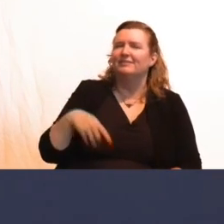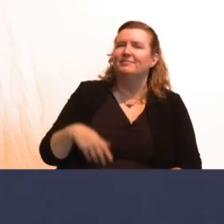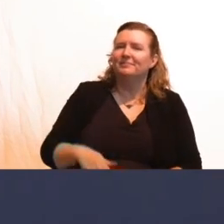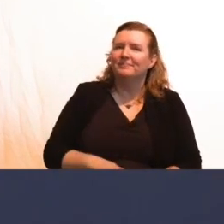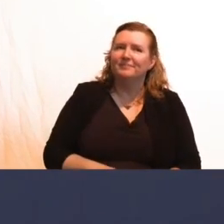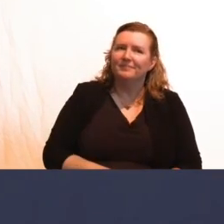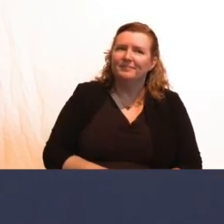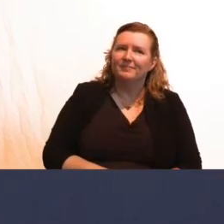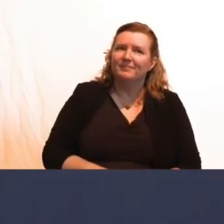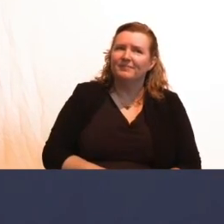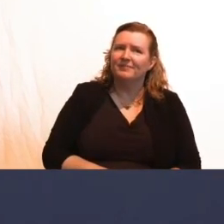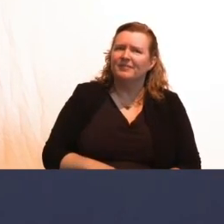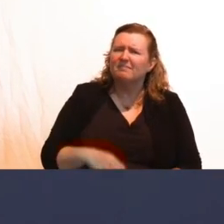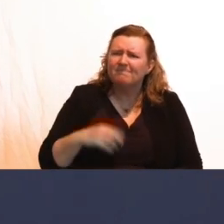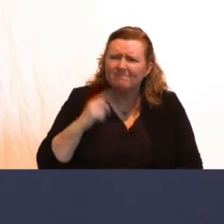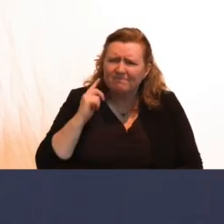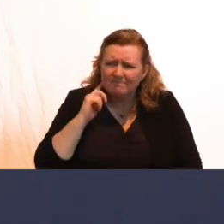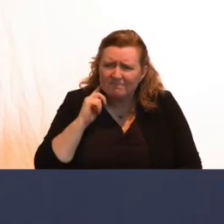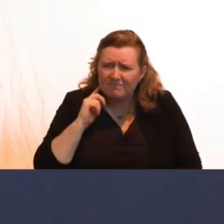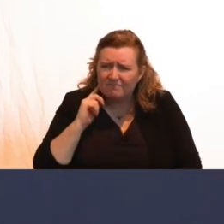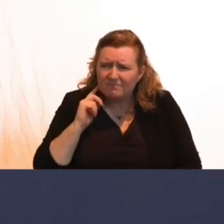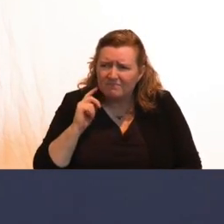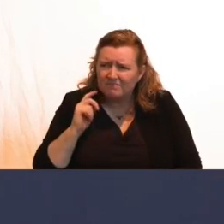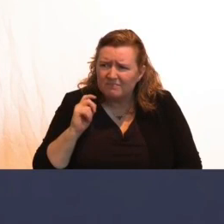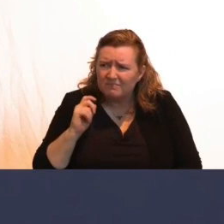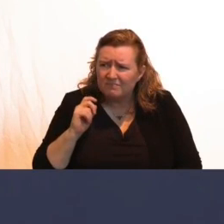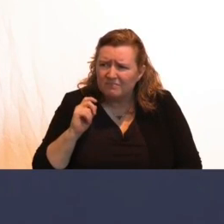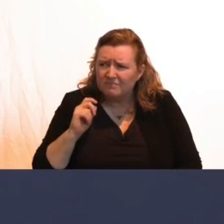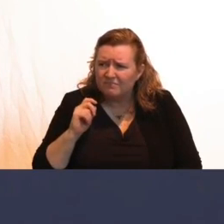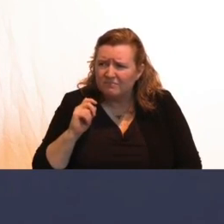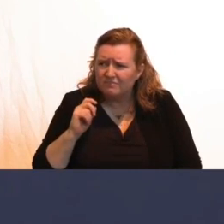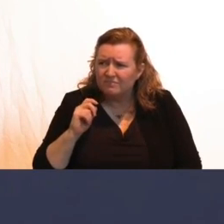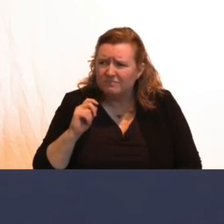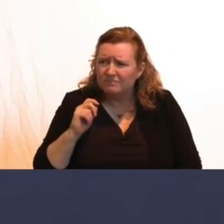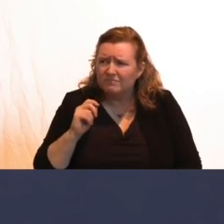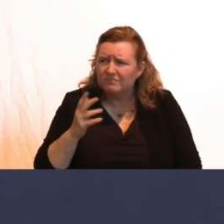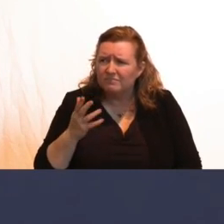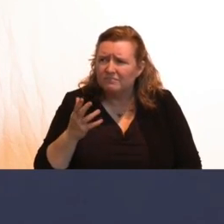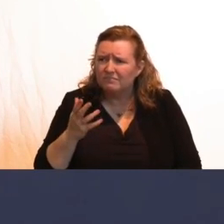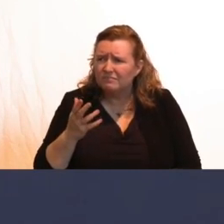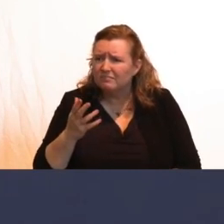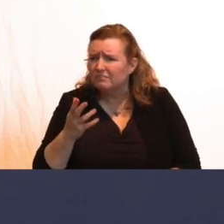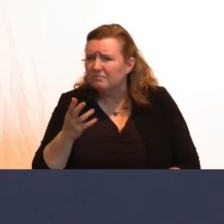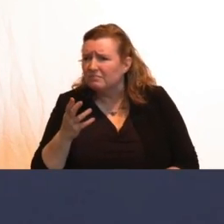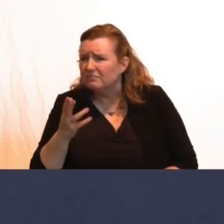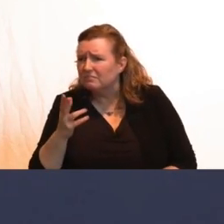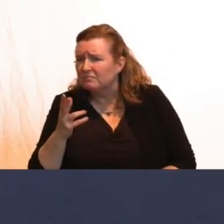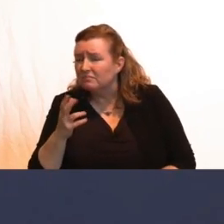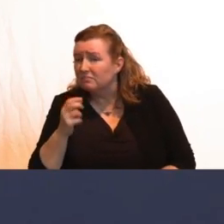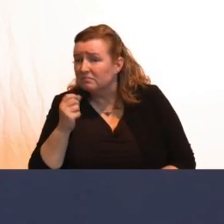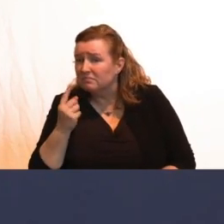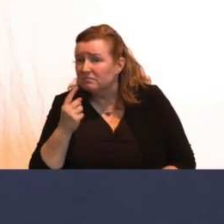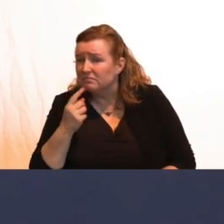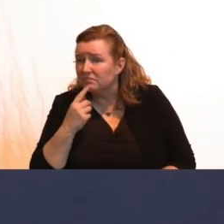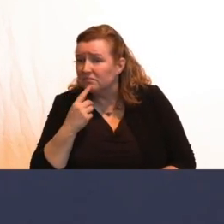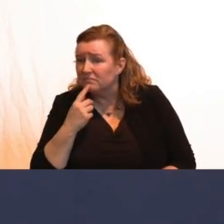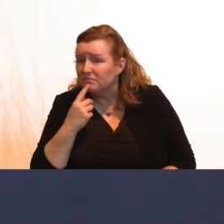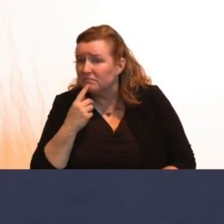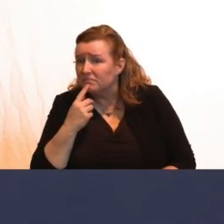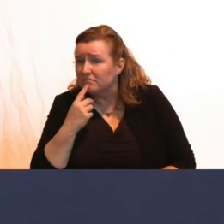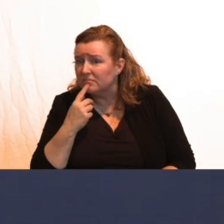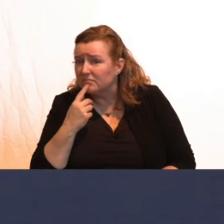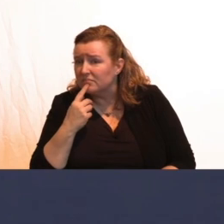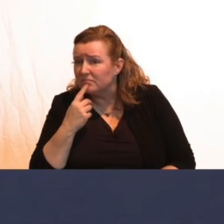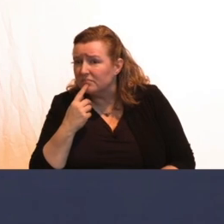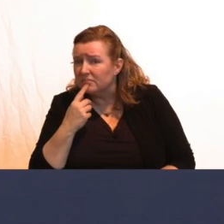And I know this was a theme throughout the briefing. How will this experience help you for the next health crisis, and what lessons will you take in putting a plan